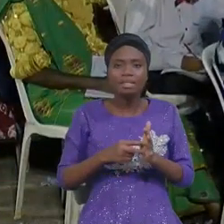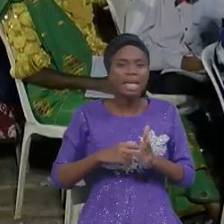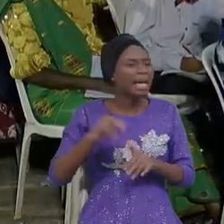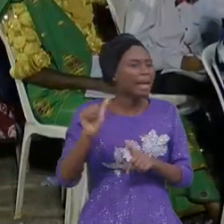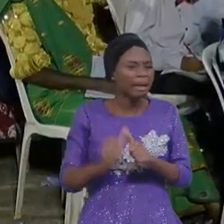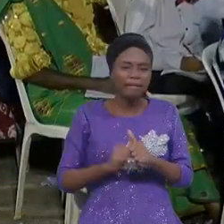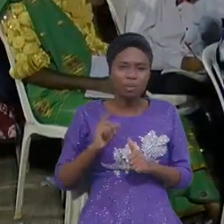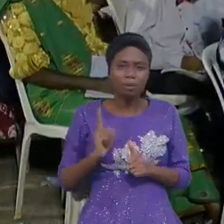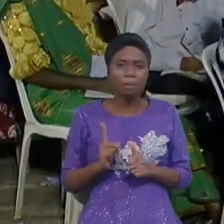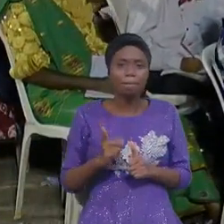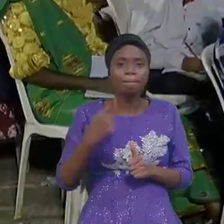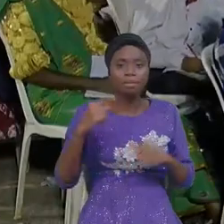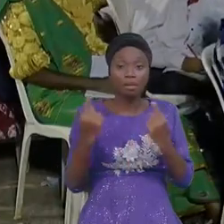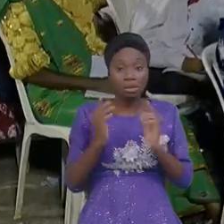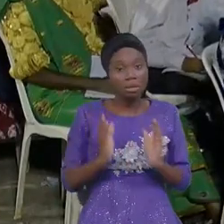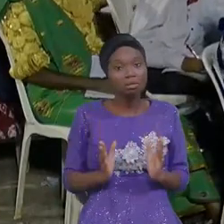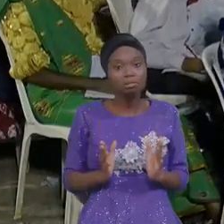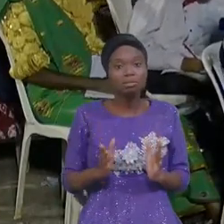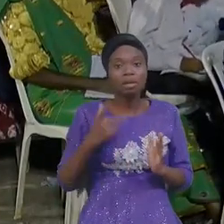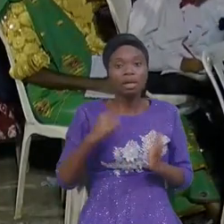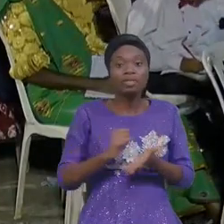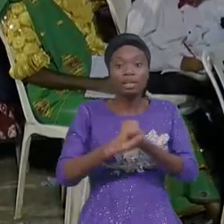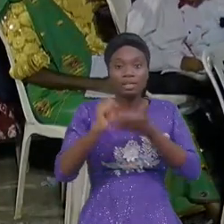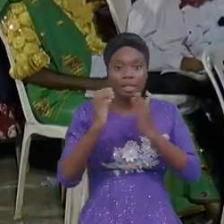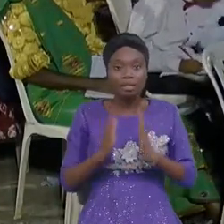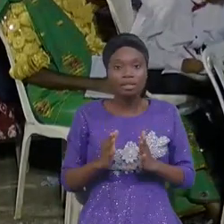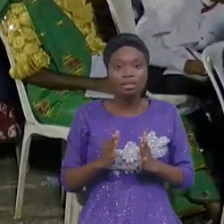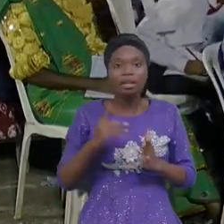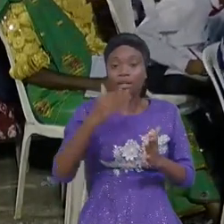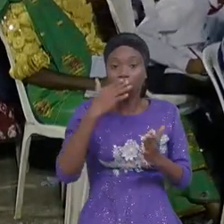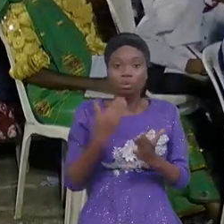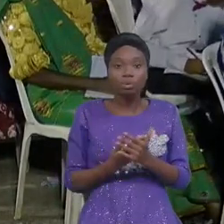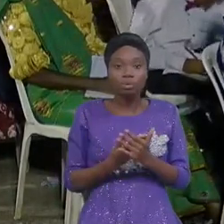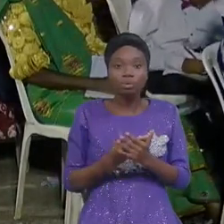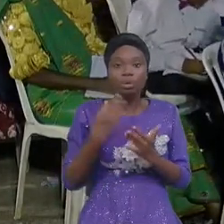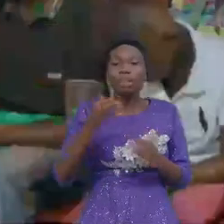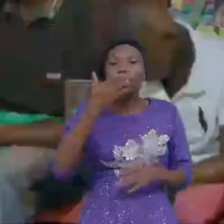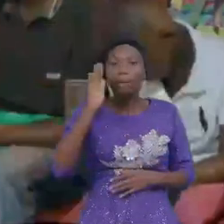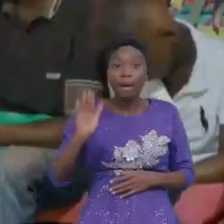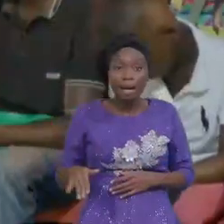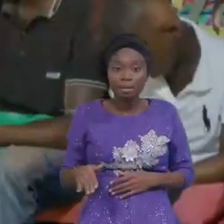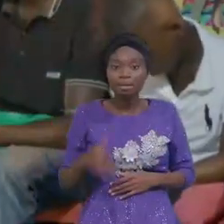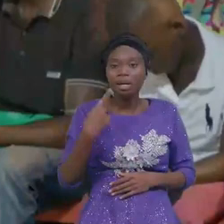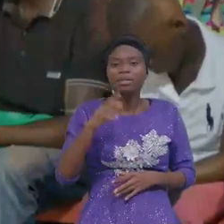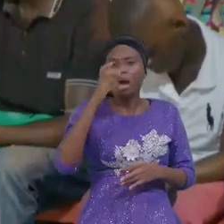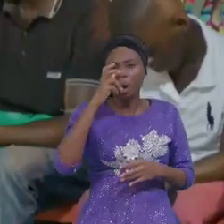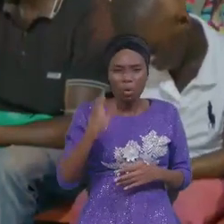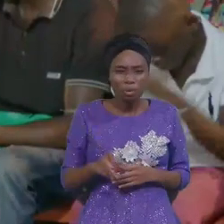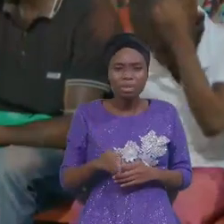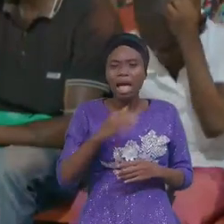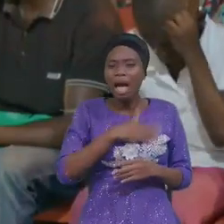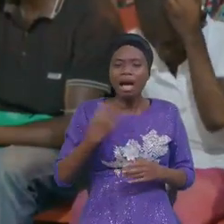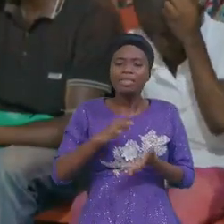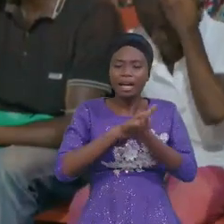everyone, the sinner, the saint, the good, the bad, the corrupt, and the